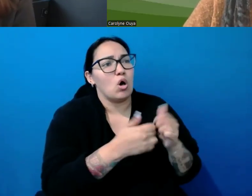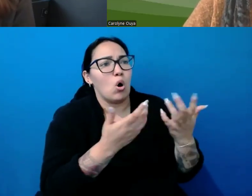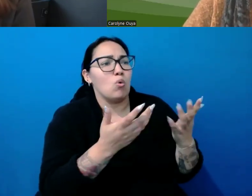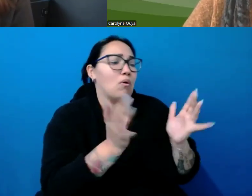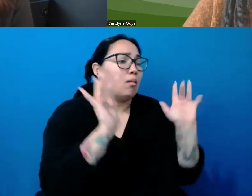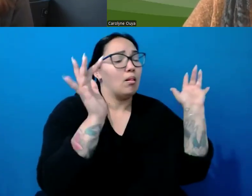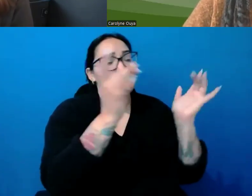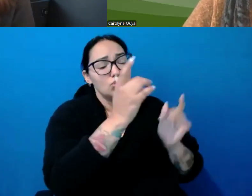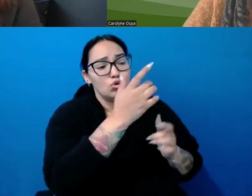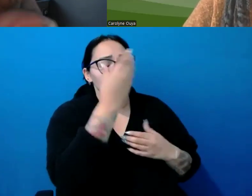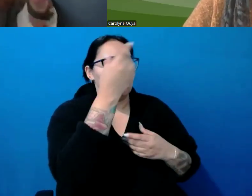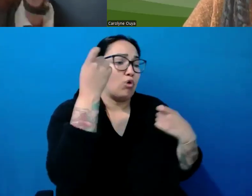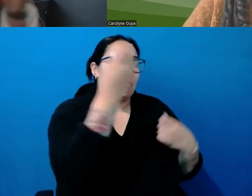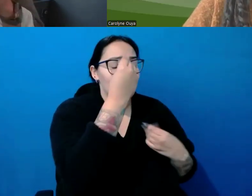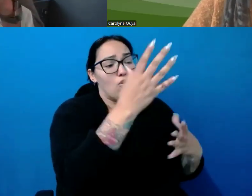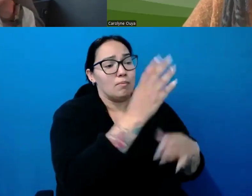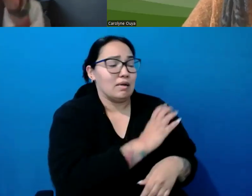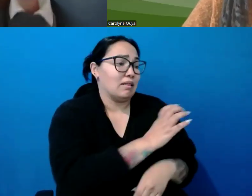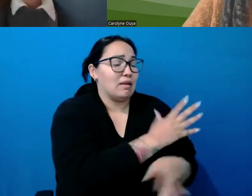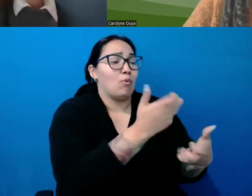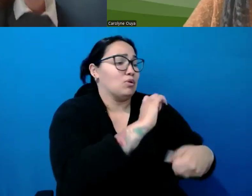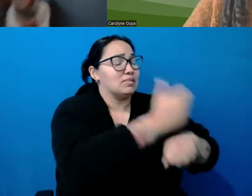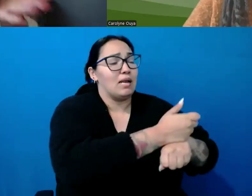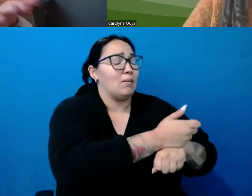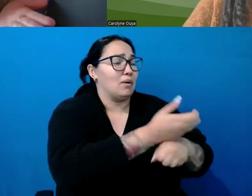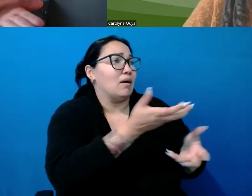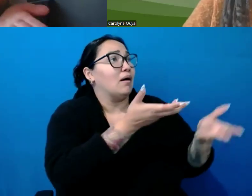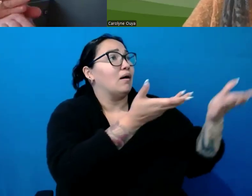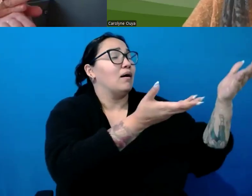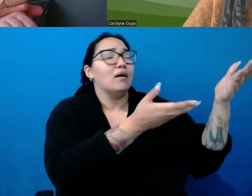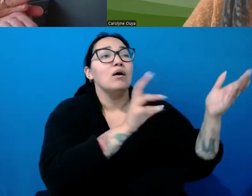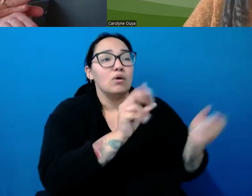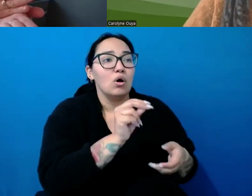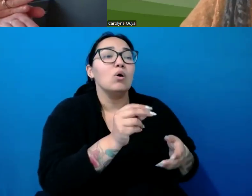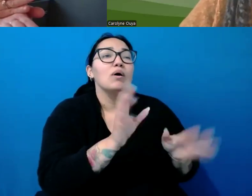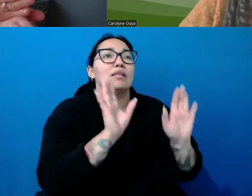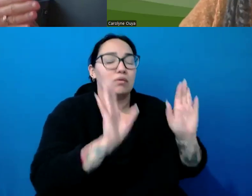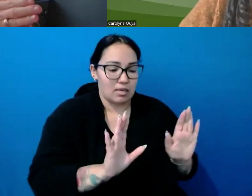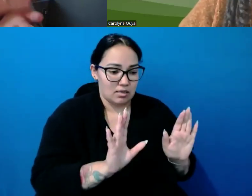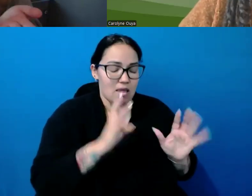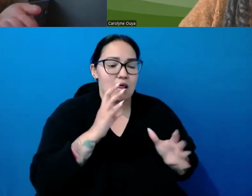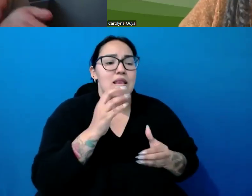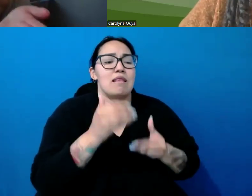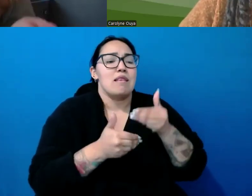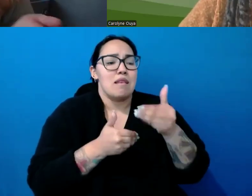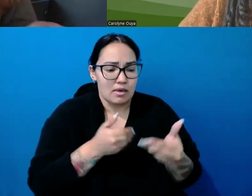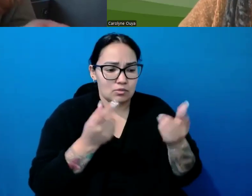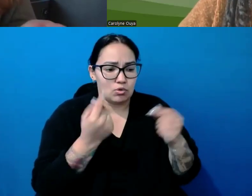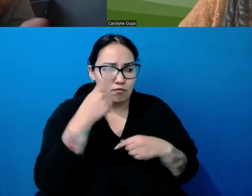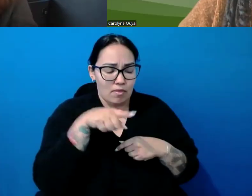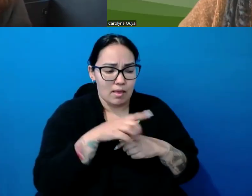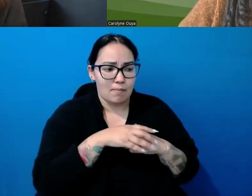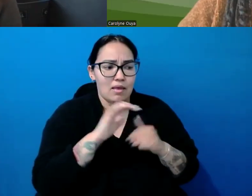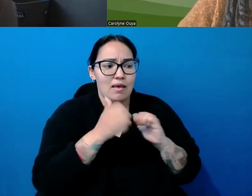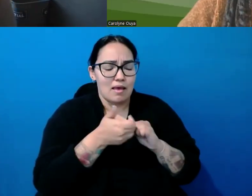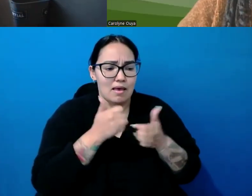trauma informed clinic. I just set out to say, what is the next thing I could do for these young people? And then it developed